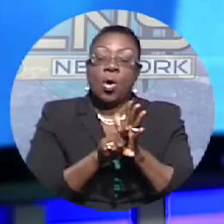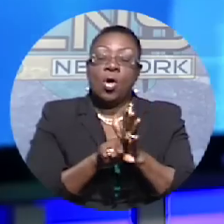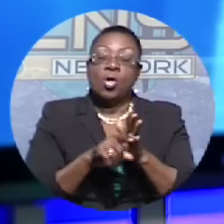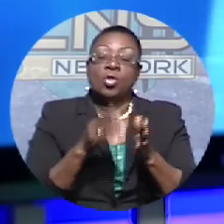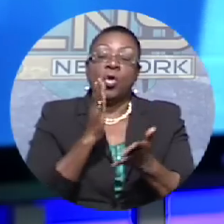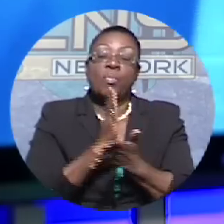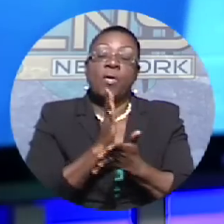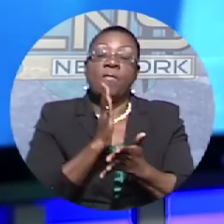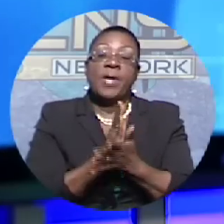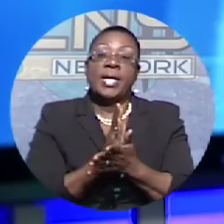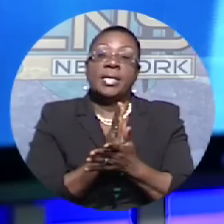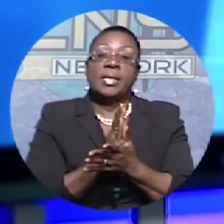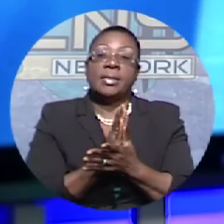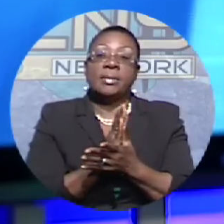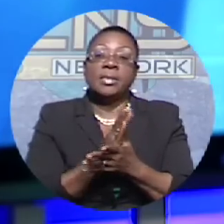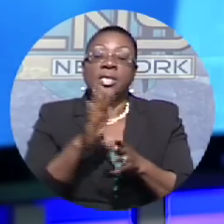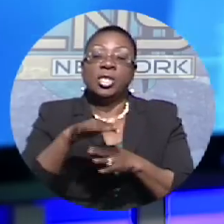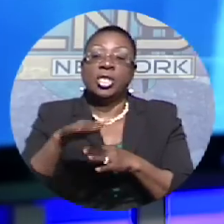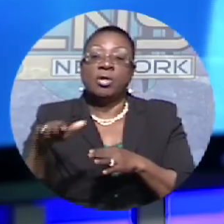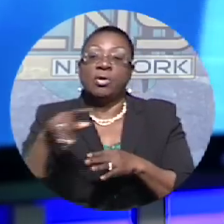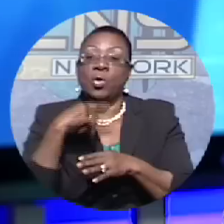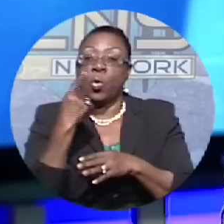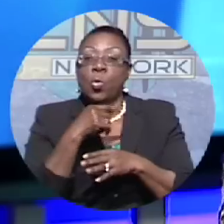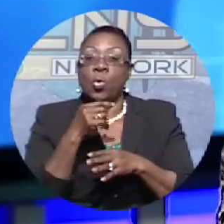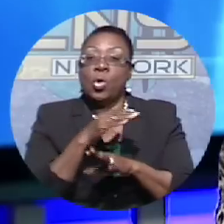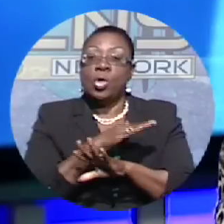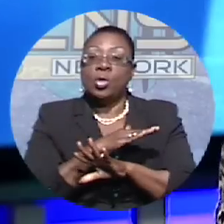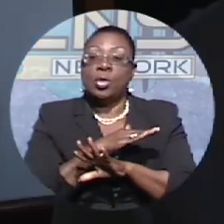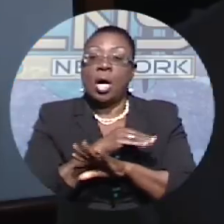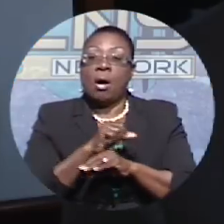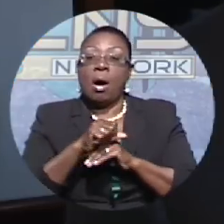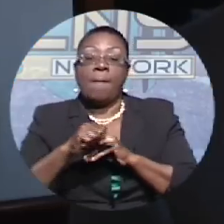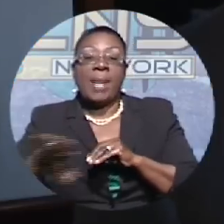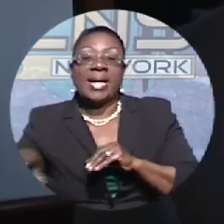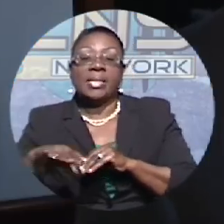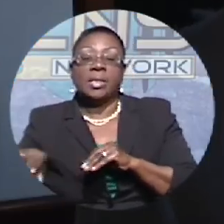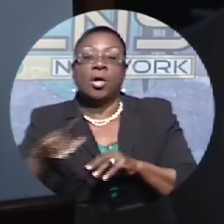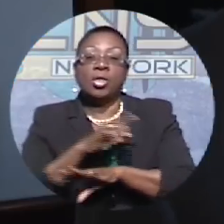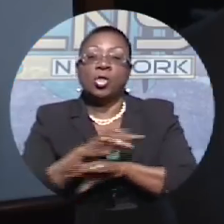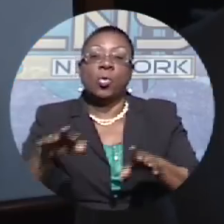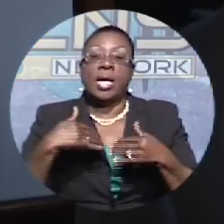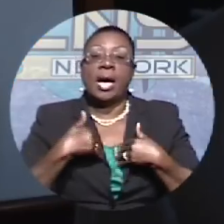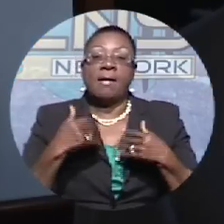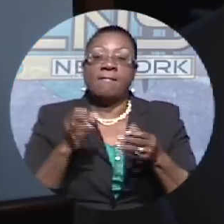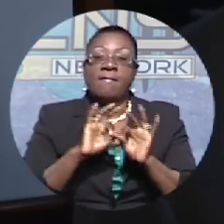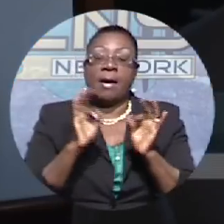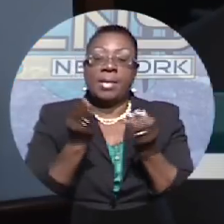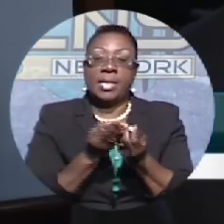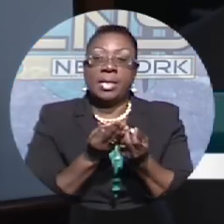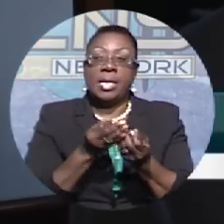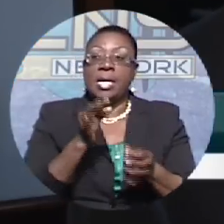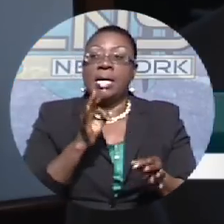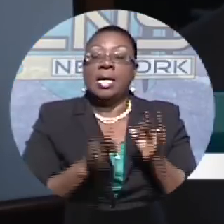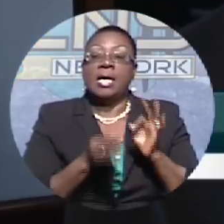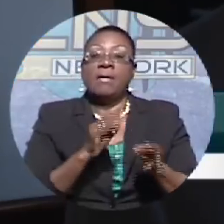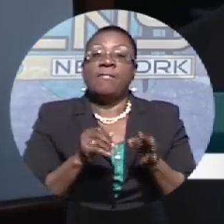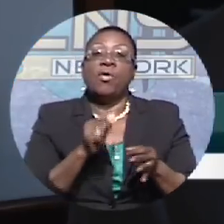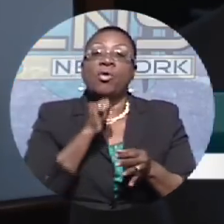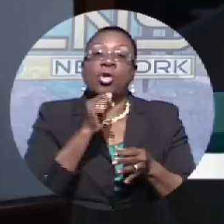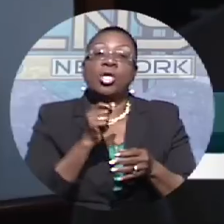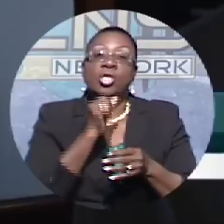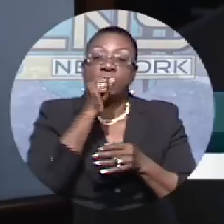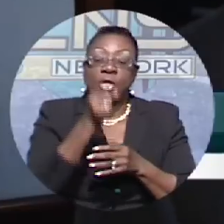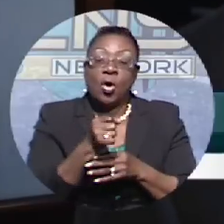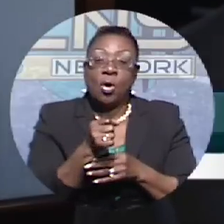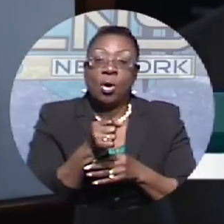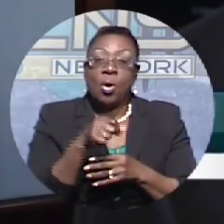for foundlings or abandoned children. If you have foundlings found here in the Bahamas and you are not sure who